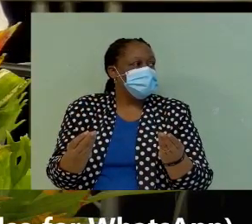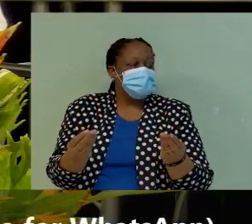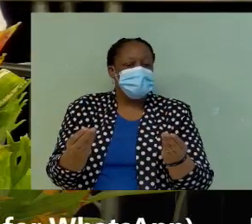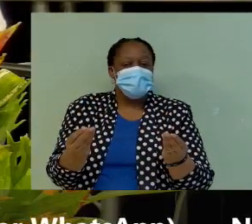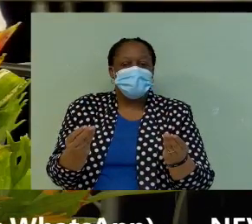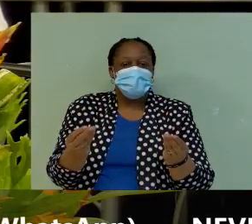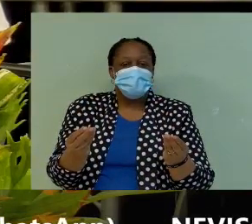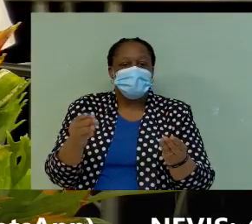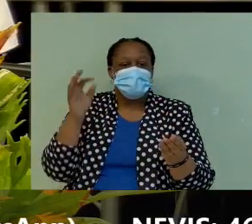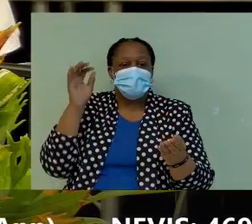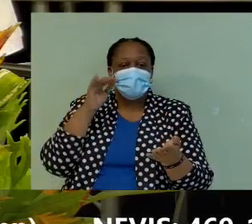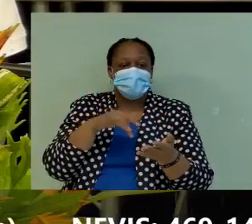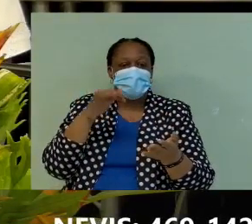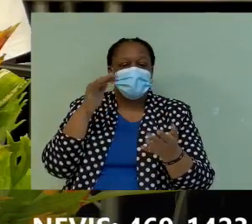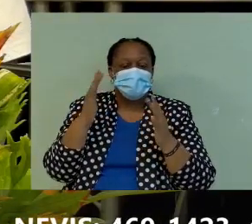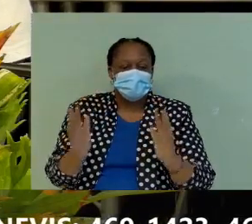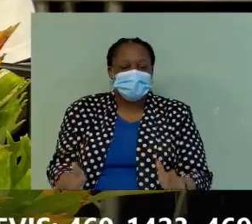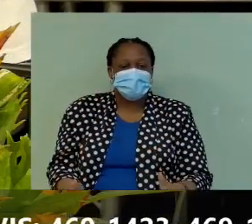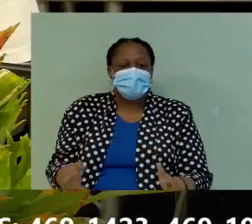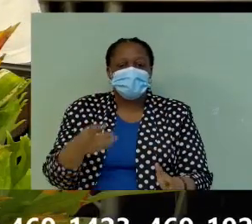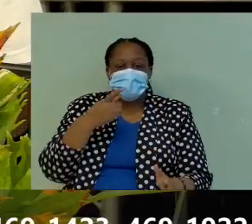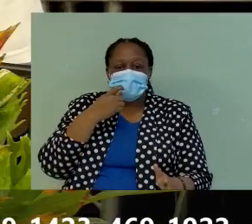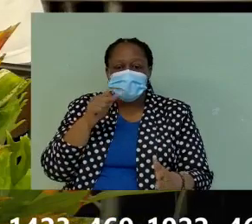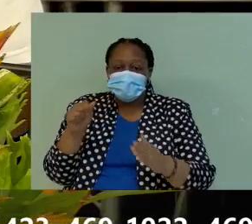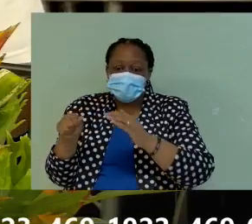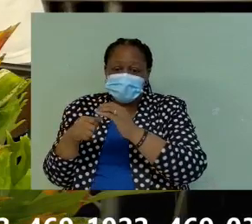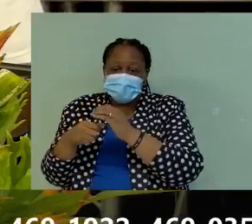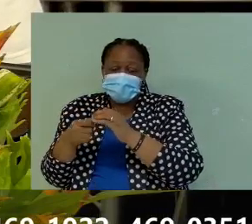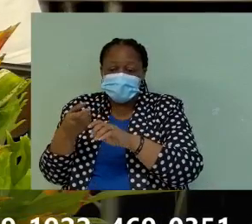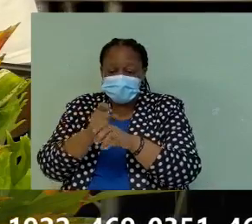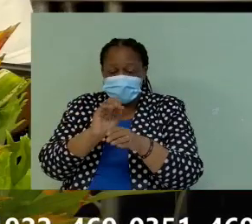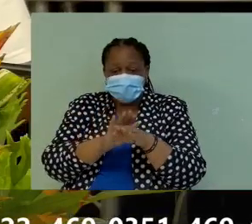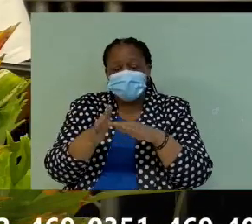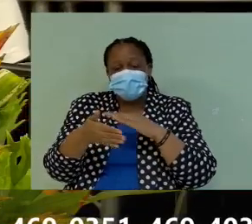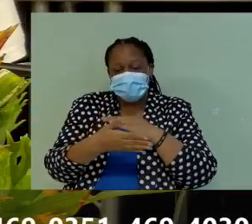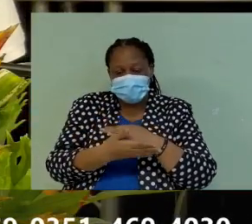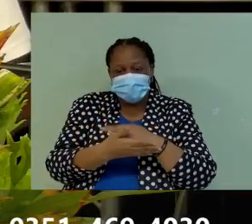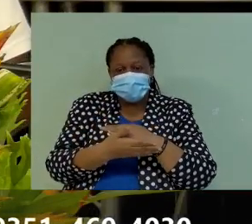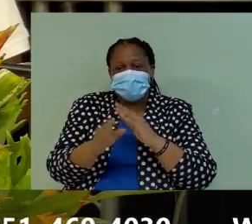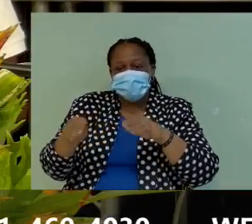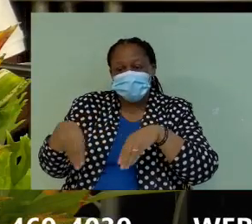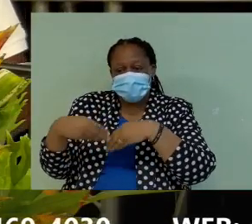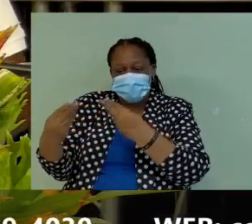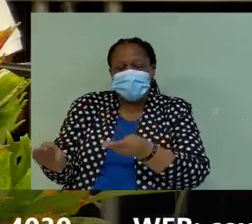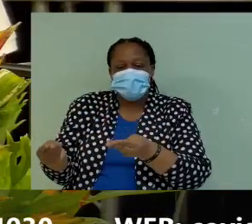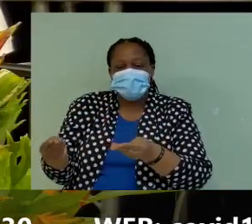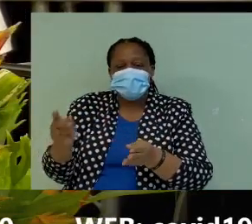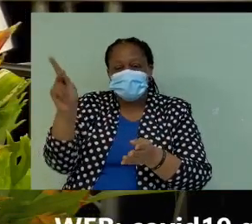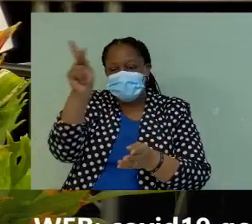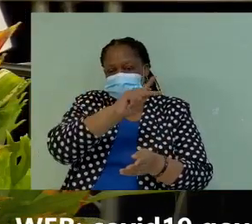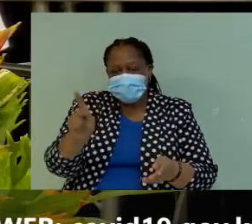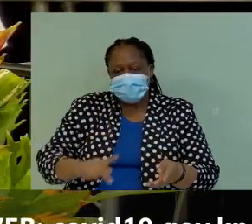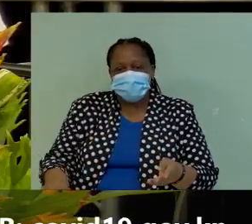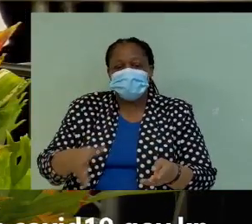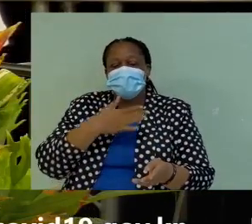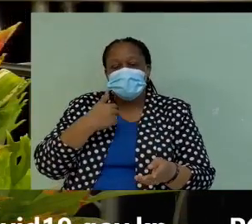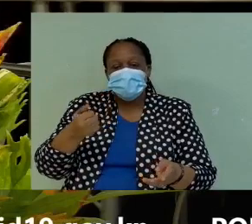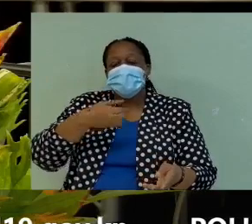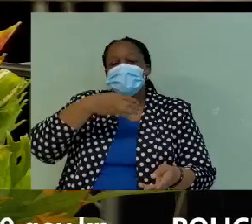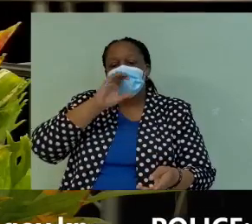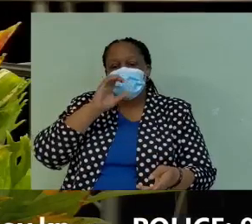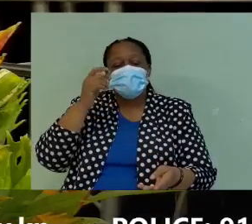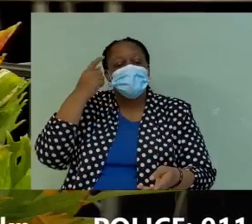students at the government quarantine facility with pizza and drinks to help them enjoy their time